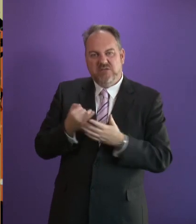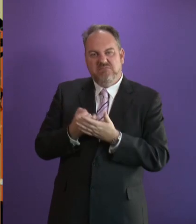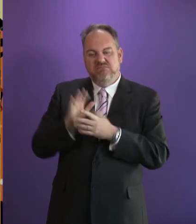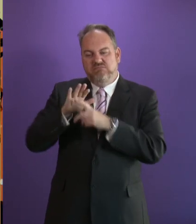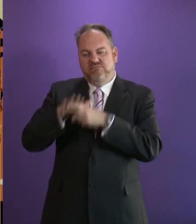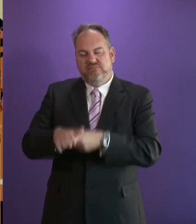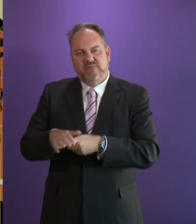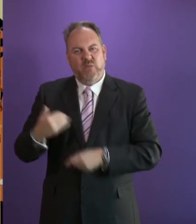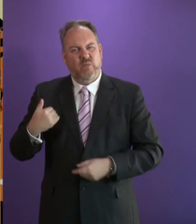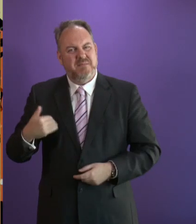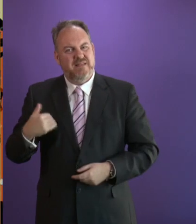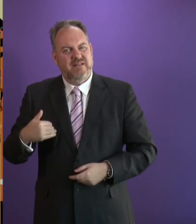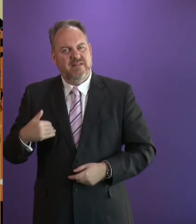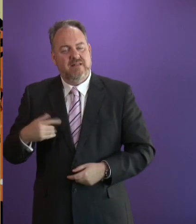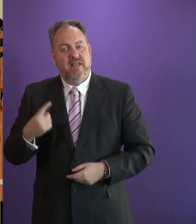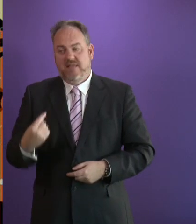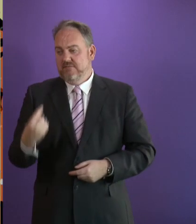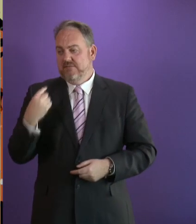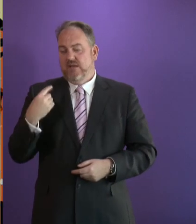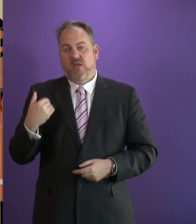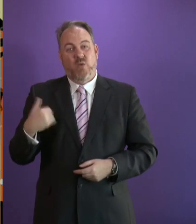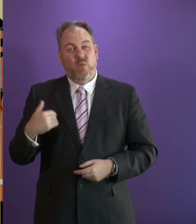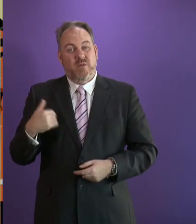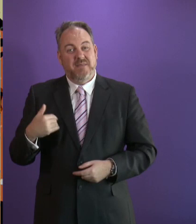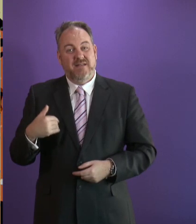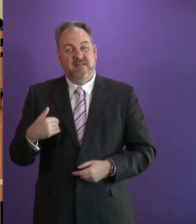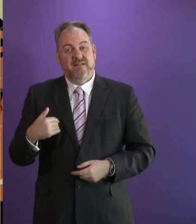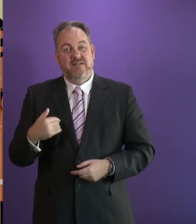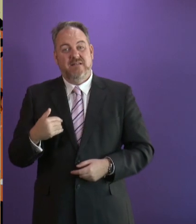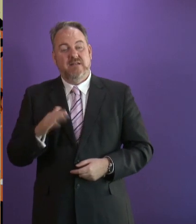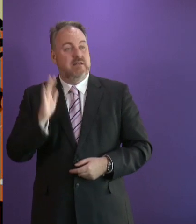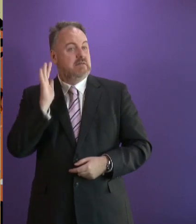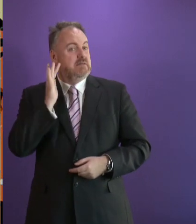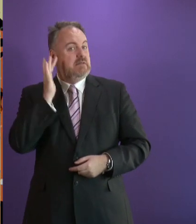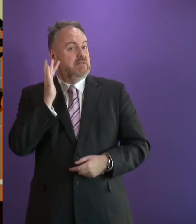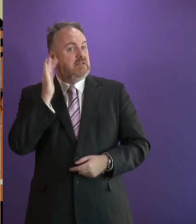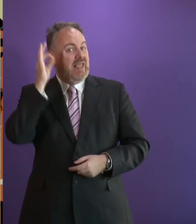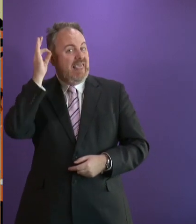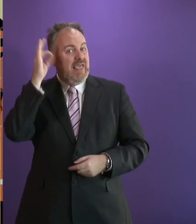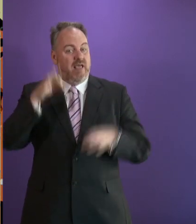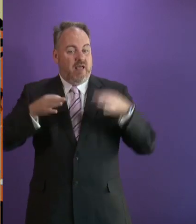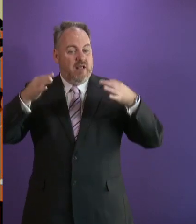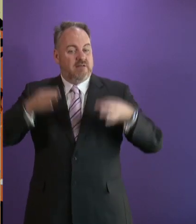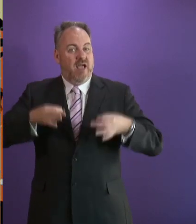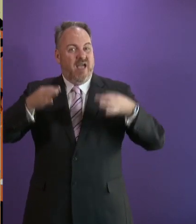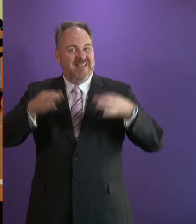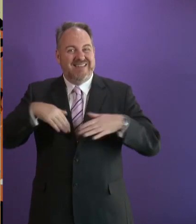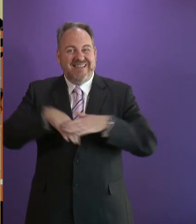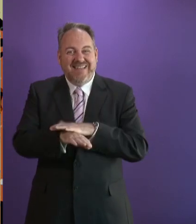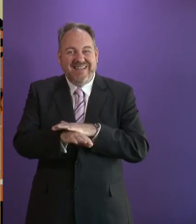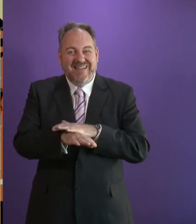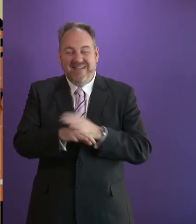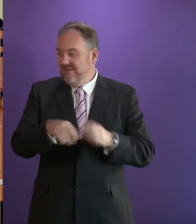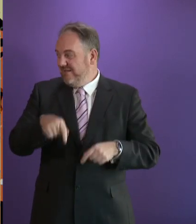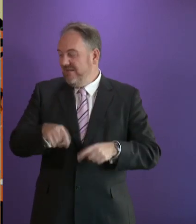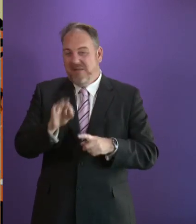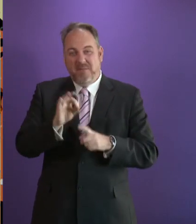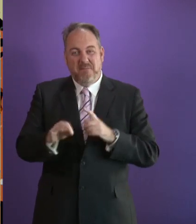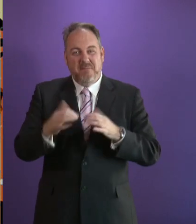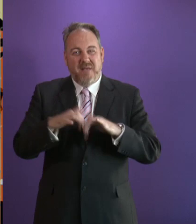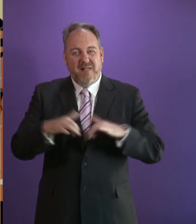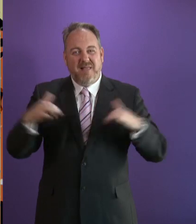reference to the fact that a woman might have actually touched up her hair cosmetically, with a non-natural colour. So